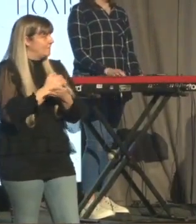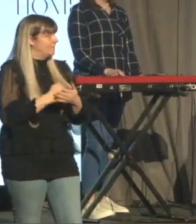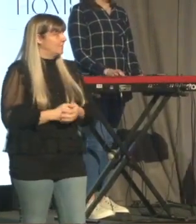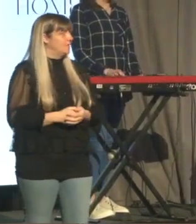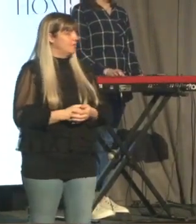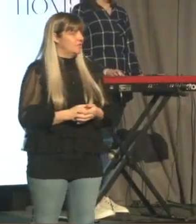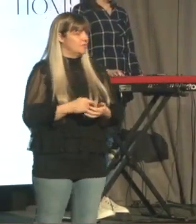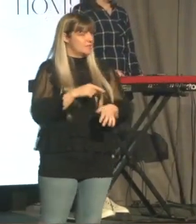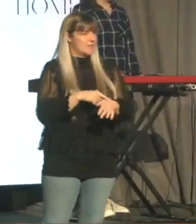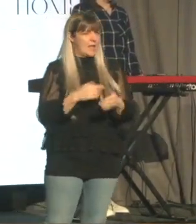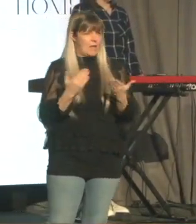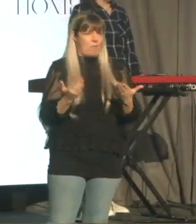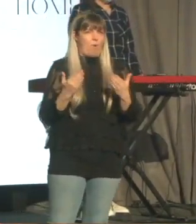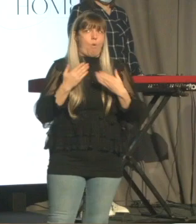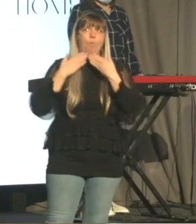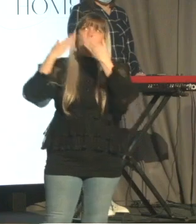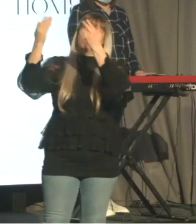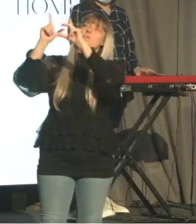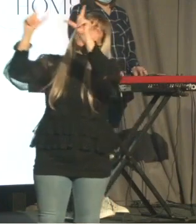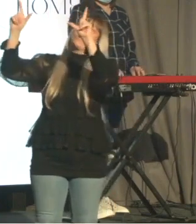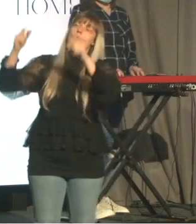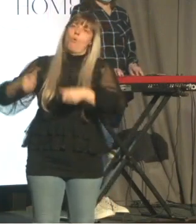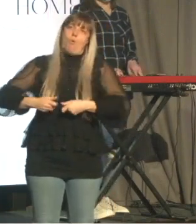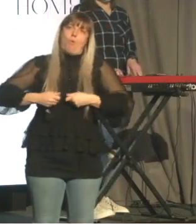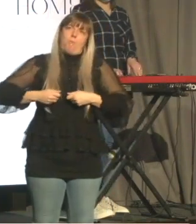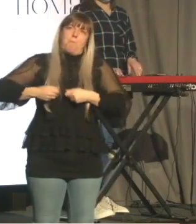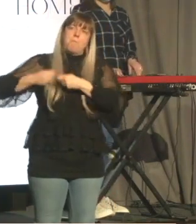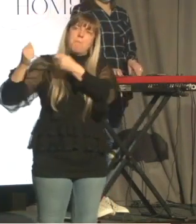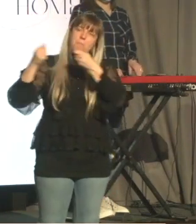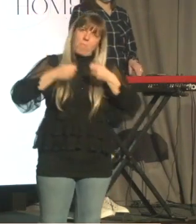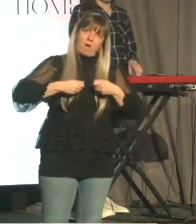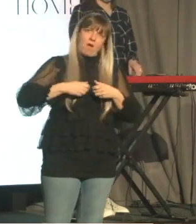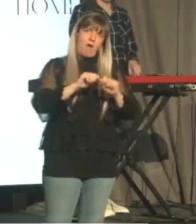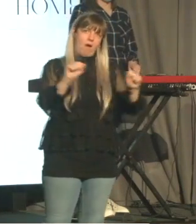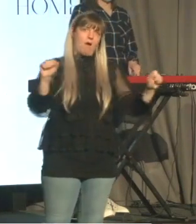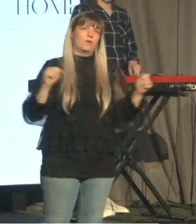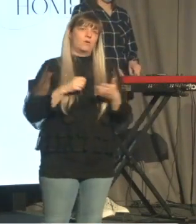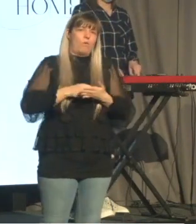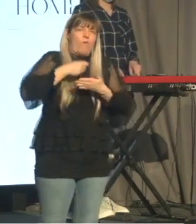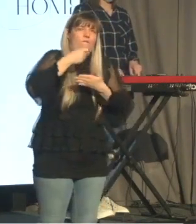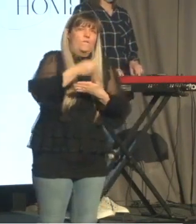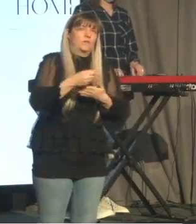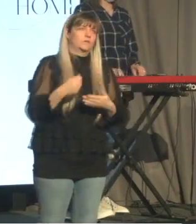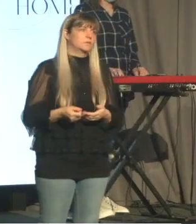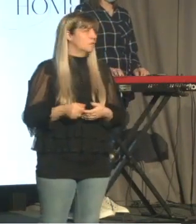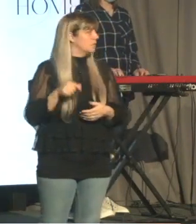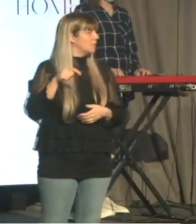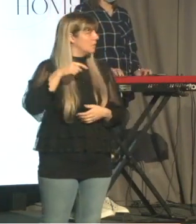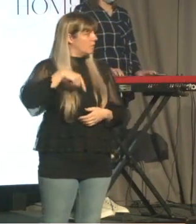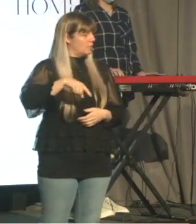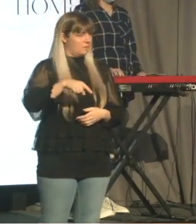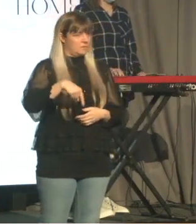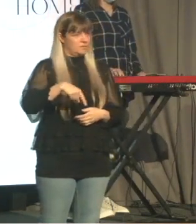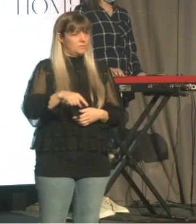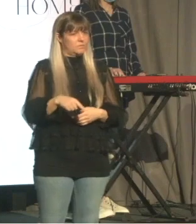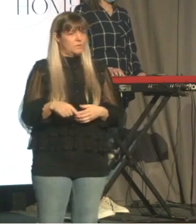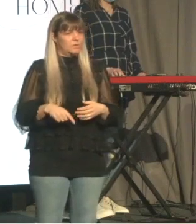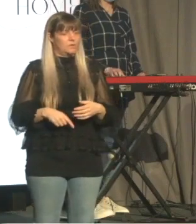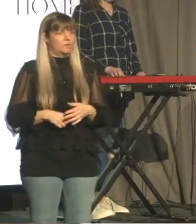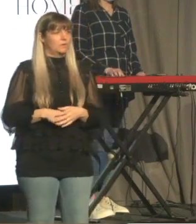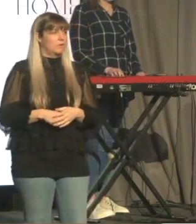to worship the Lord now just as we bring our offering to him. This week we had the death of a prince in our